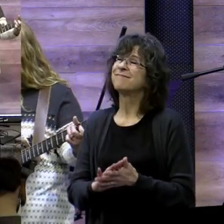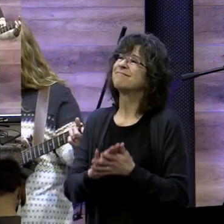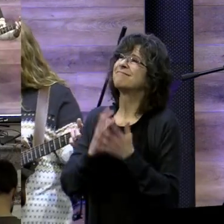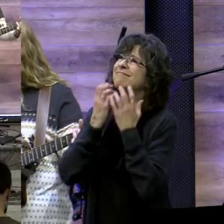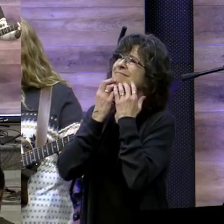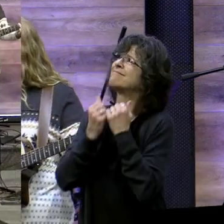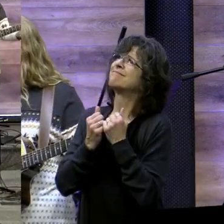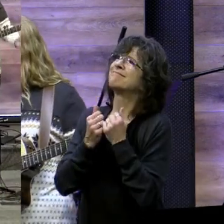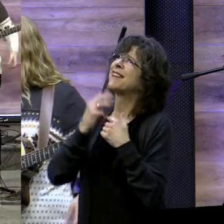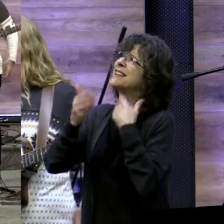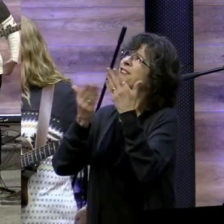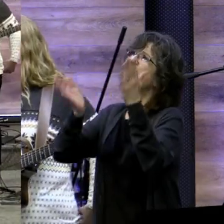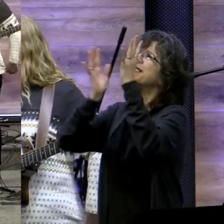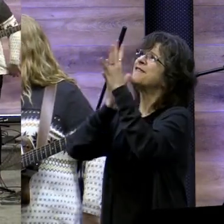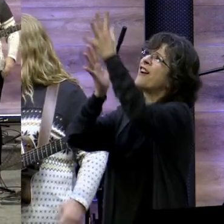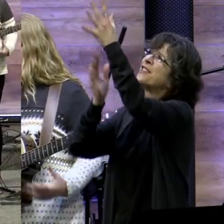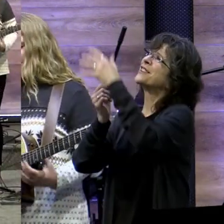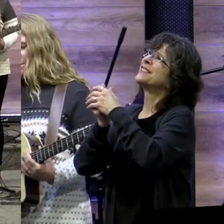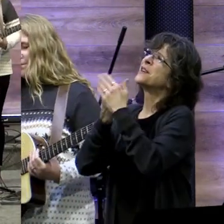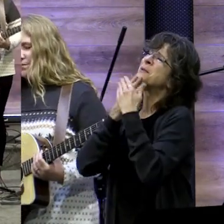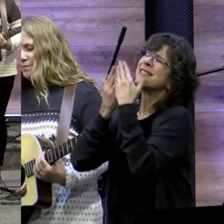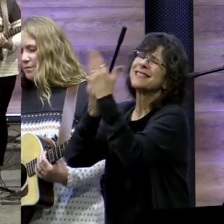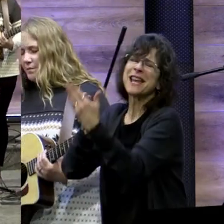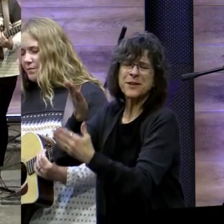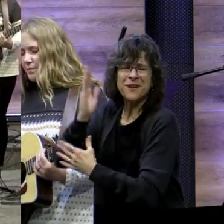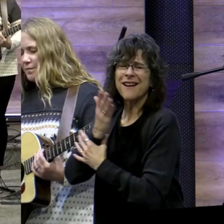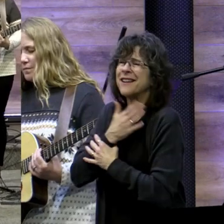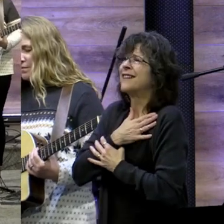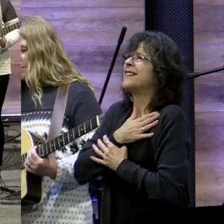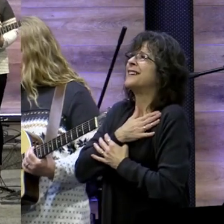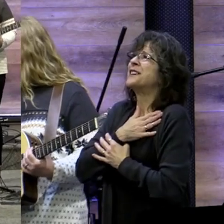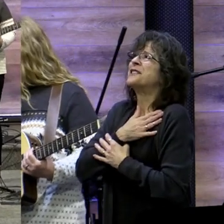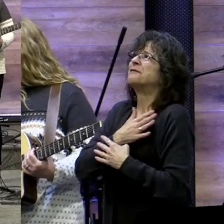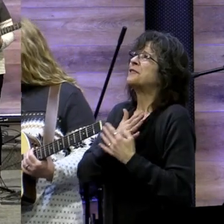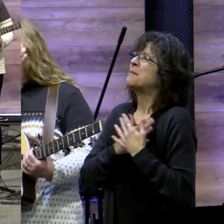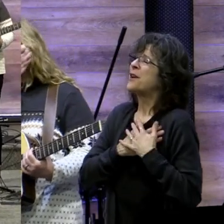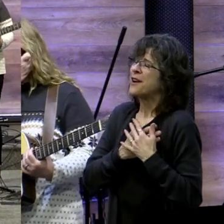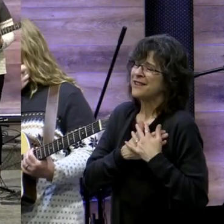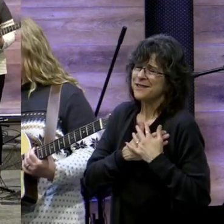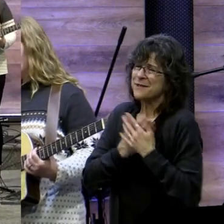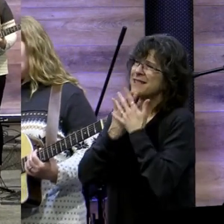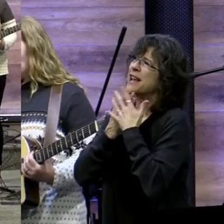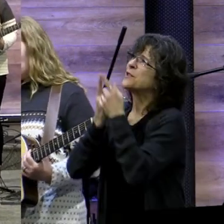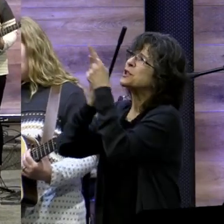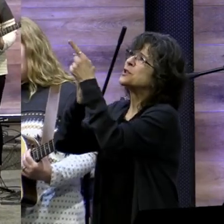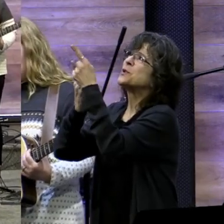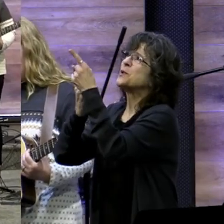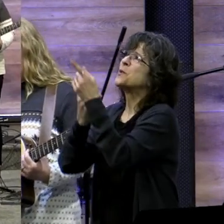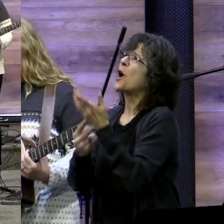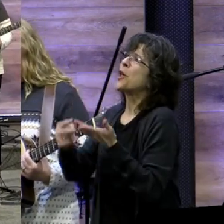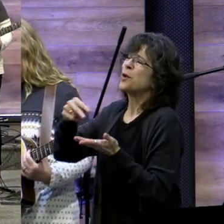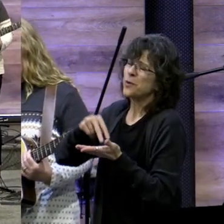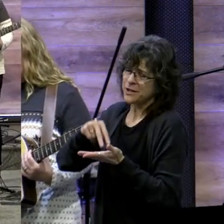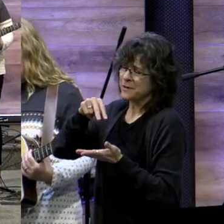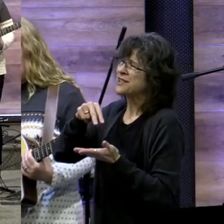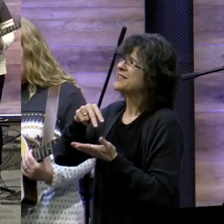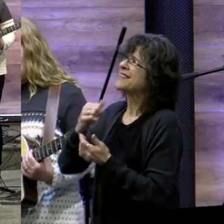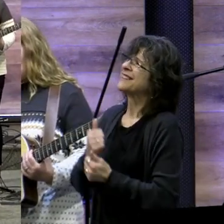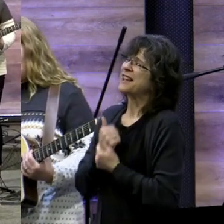Father, God, we thank you from the bottom of our hearts that you are the resurrection and the life.